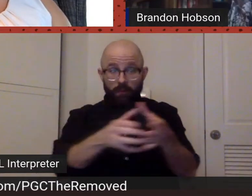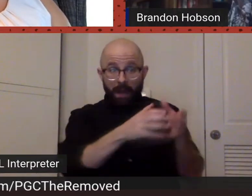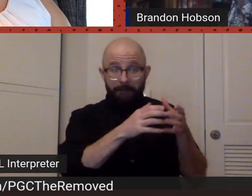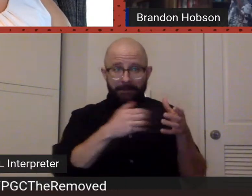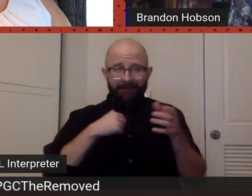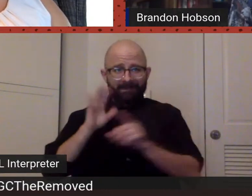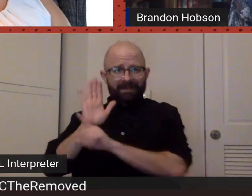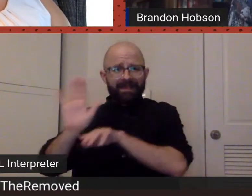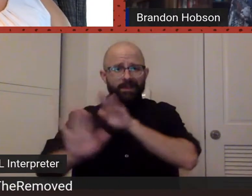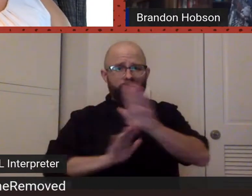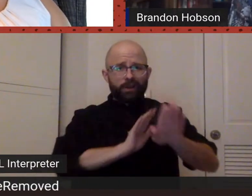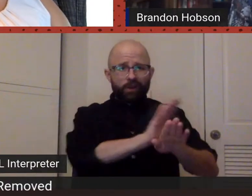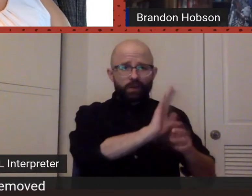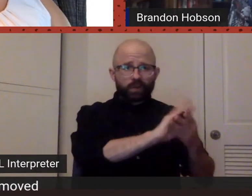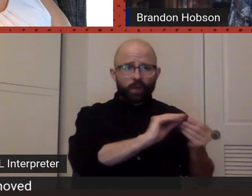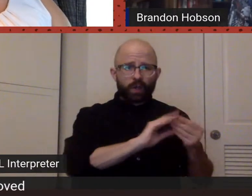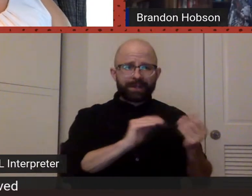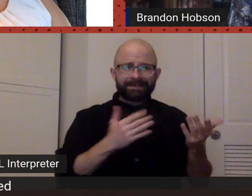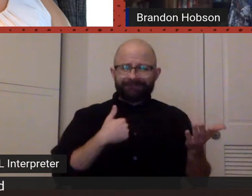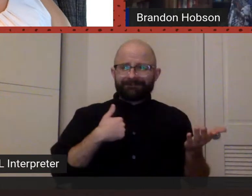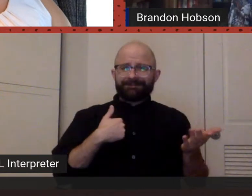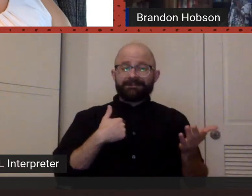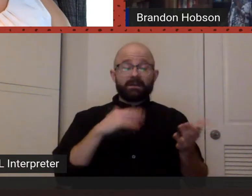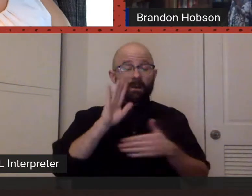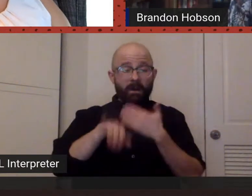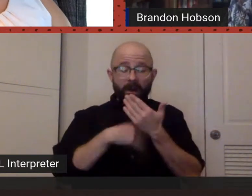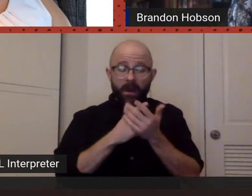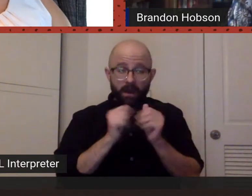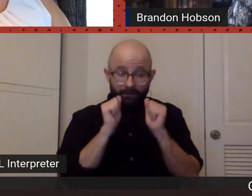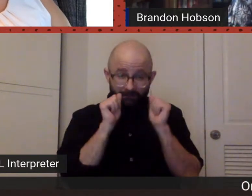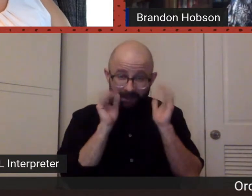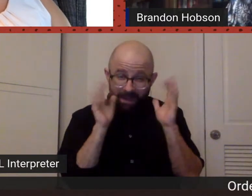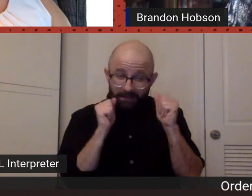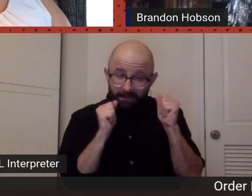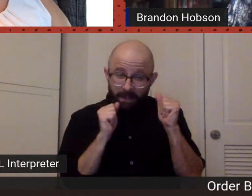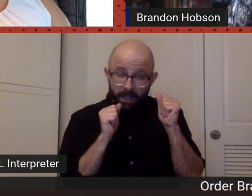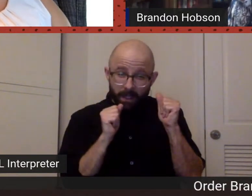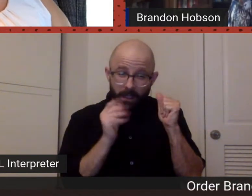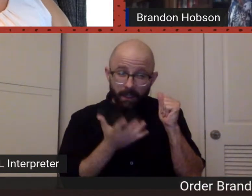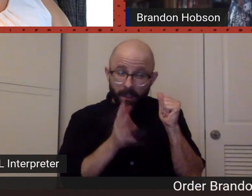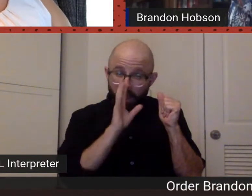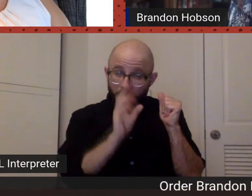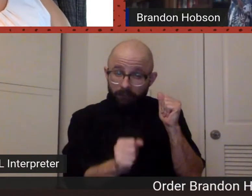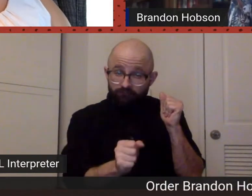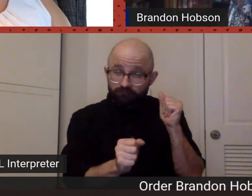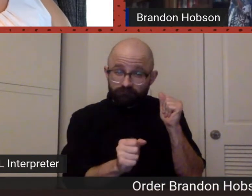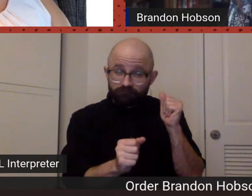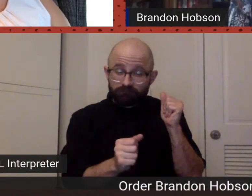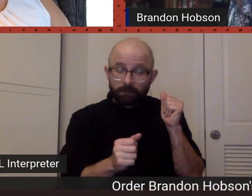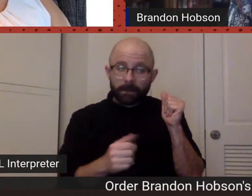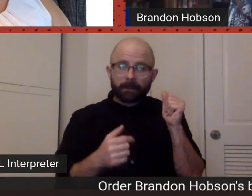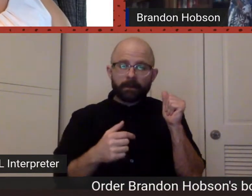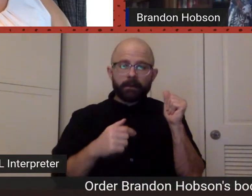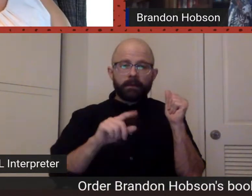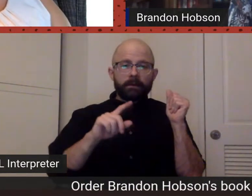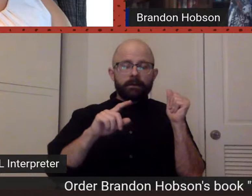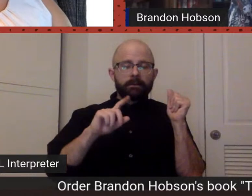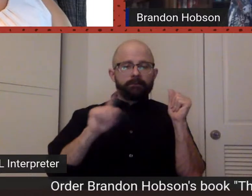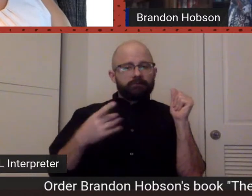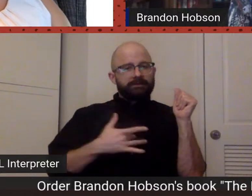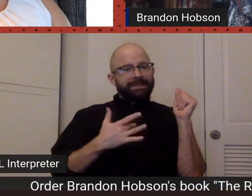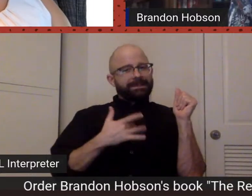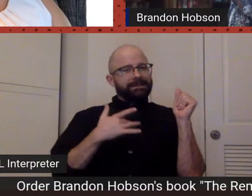they're all so fascinating, and we just need to, I just think we need to be better